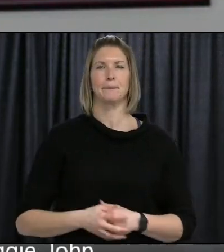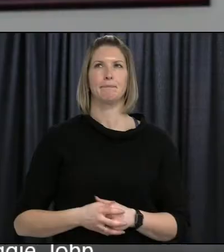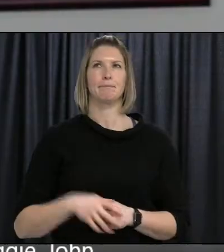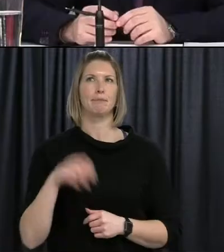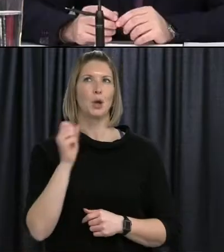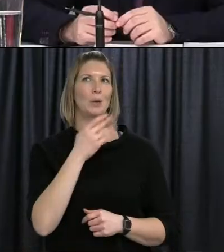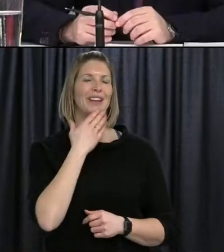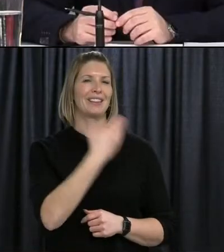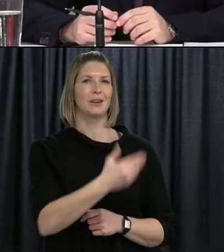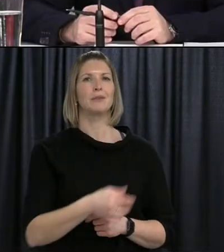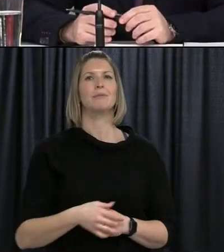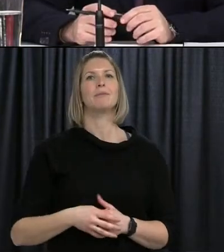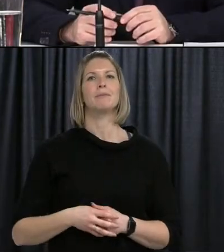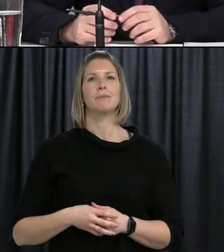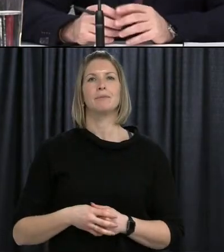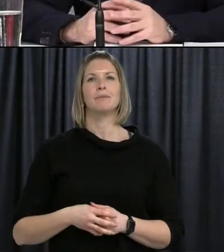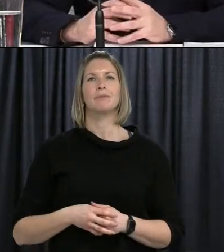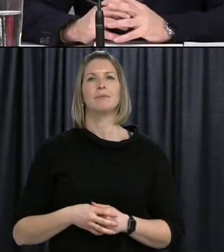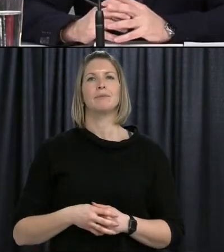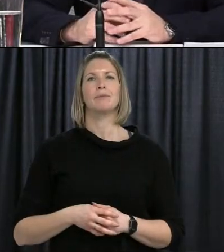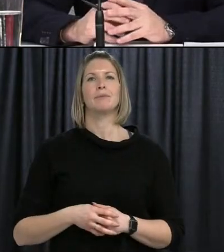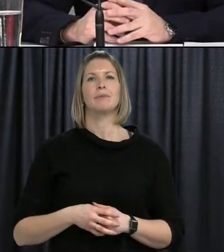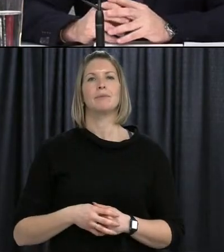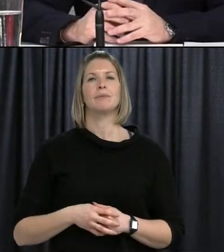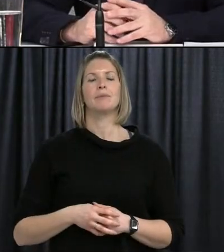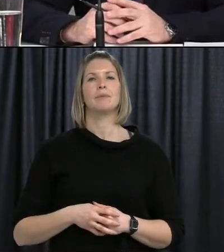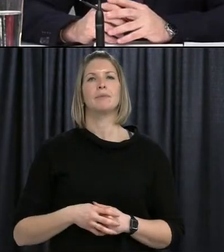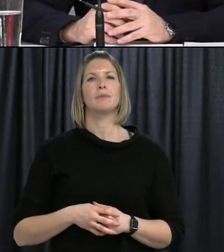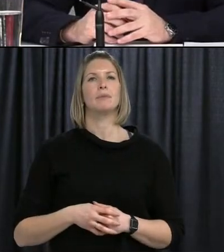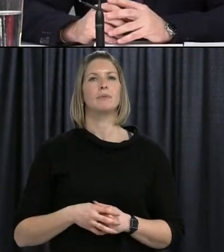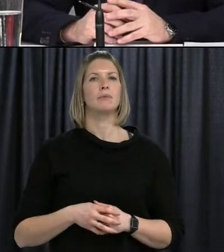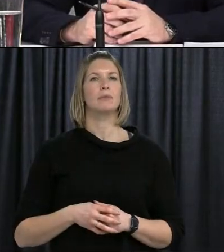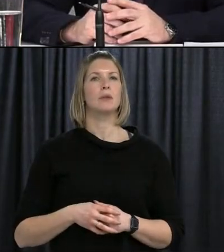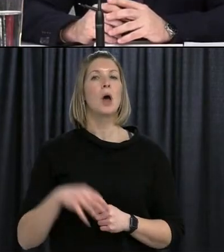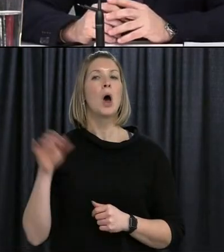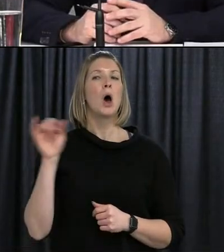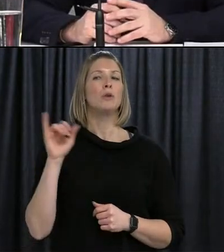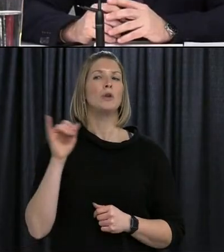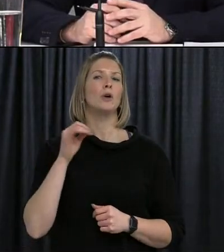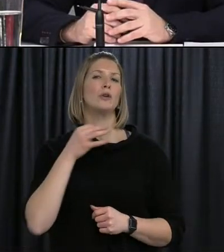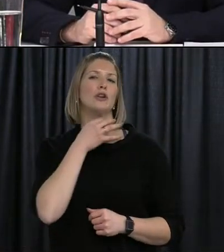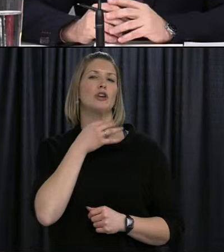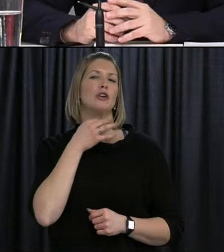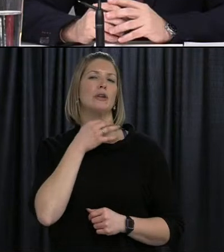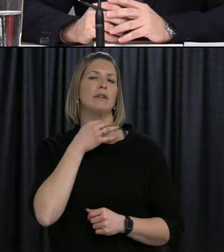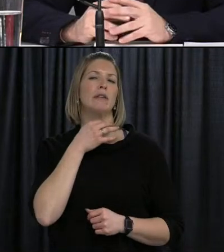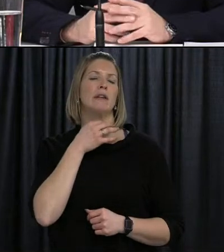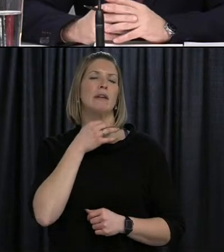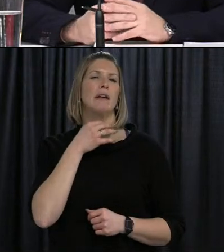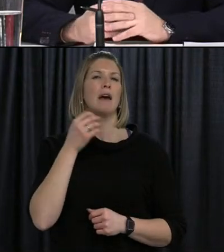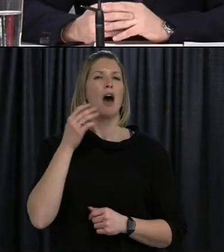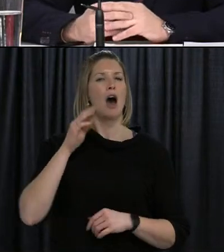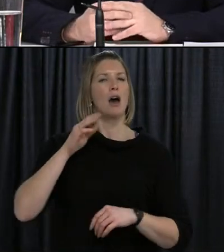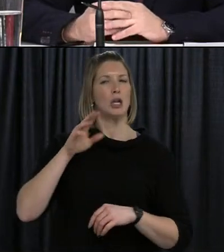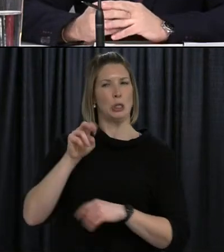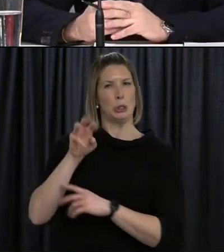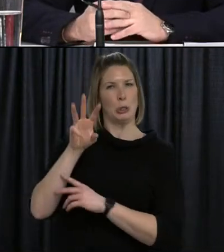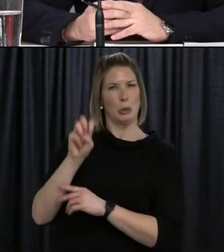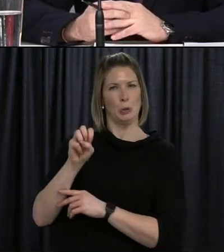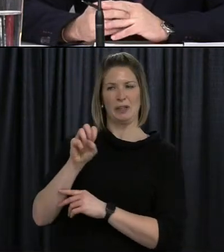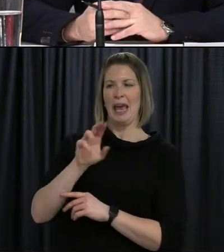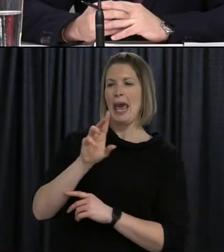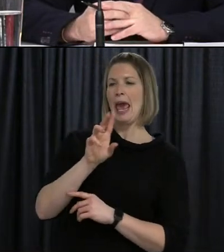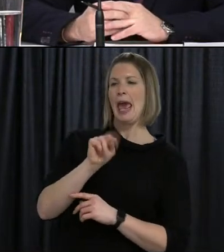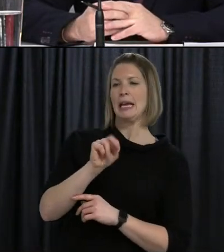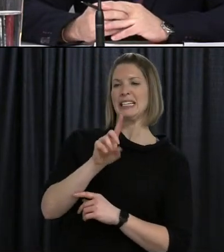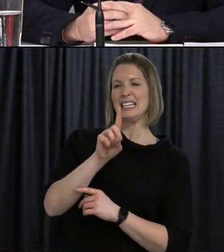Okay, thanks. And how do you respond to concerns that we saw today from the opposition saying that this province has one